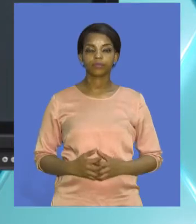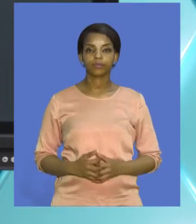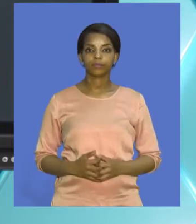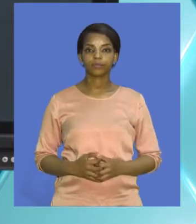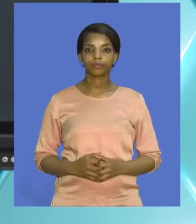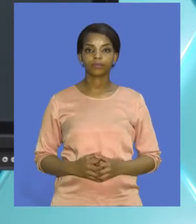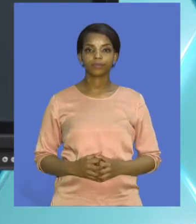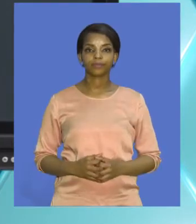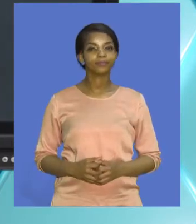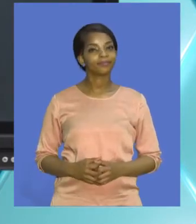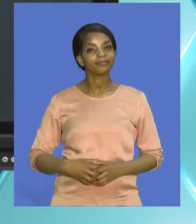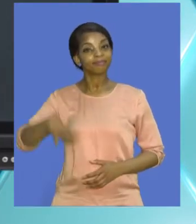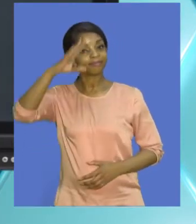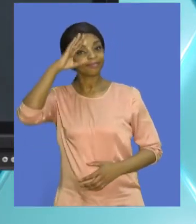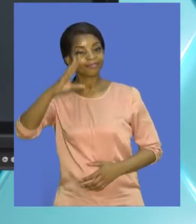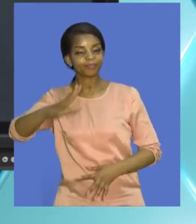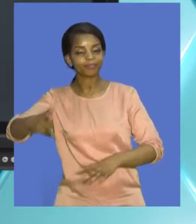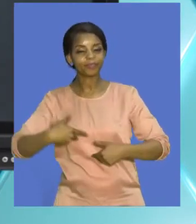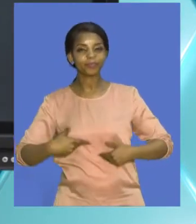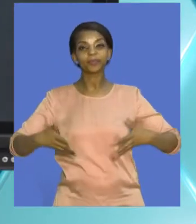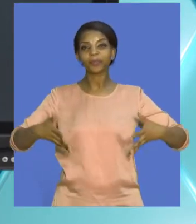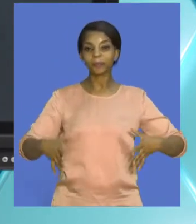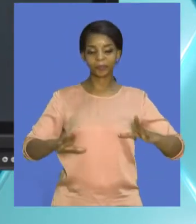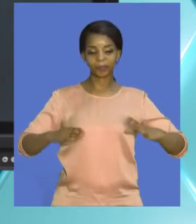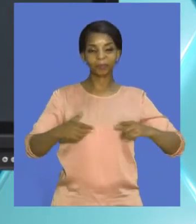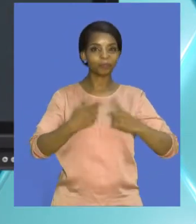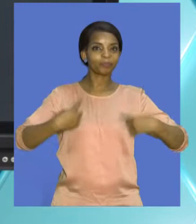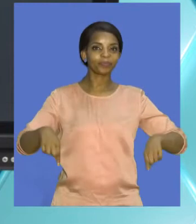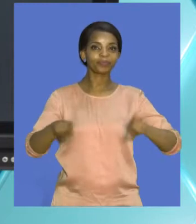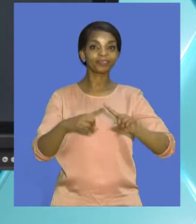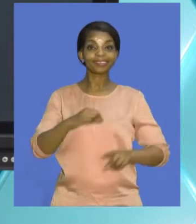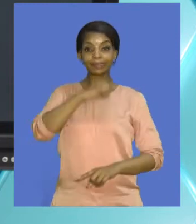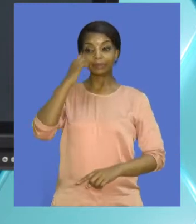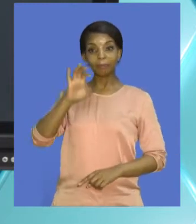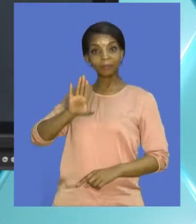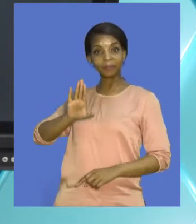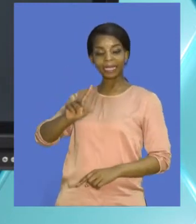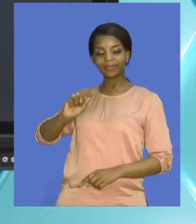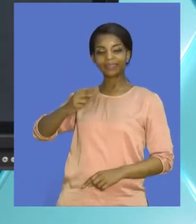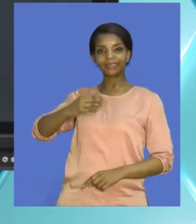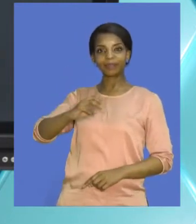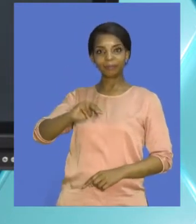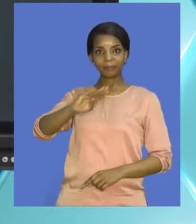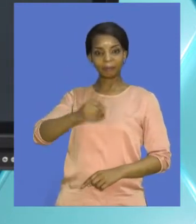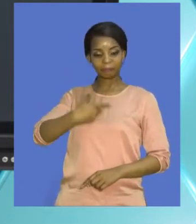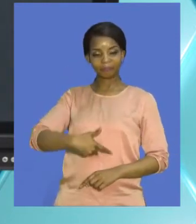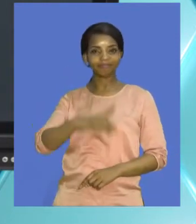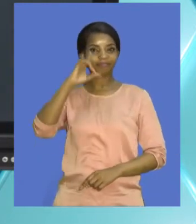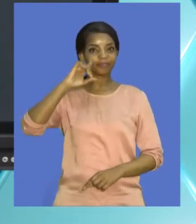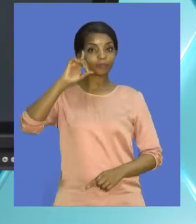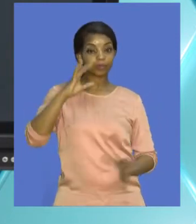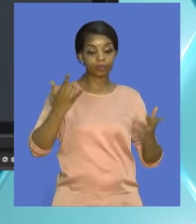welcome to our session, Physical Sciences. My name is Gr11. Today we are looking at Coulombs Law, but with a particular theme